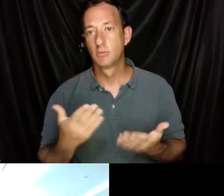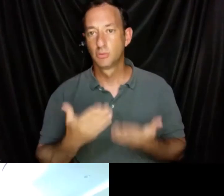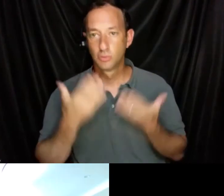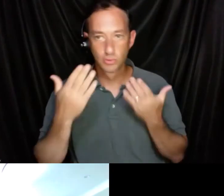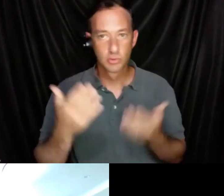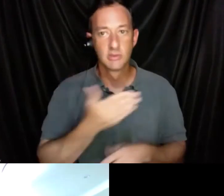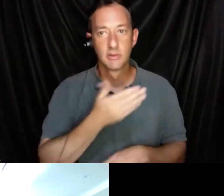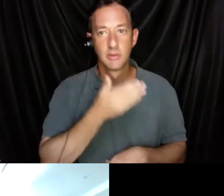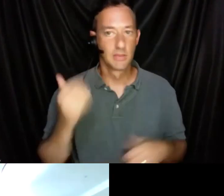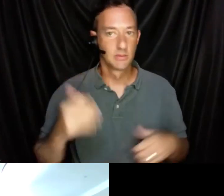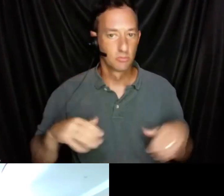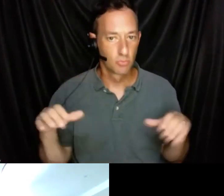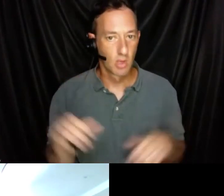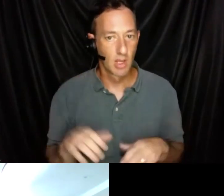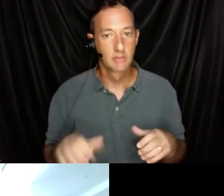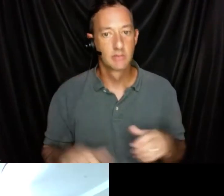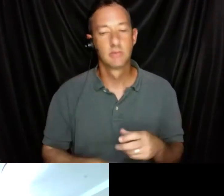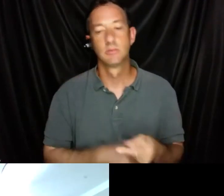and or